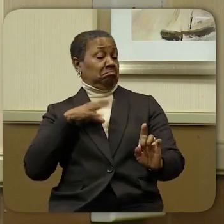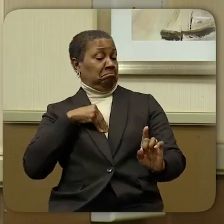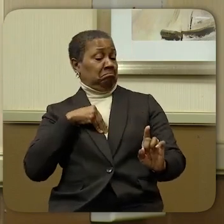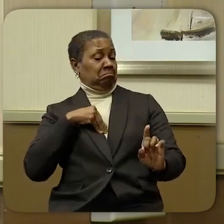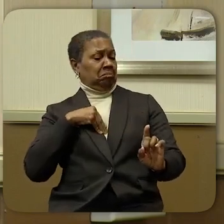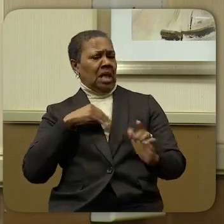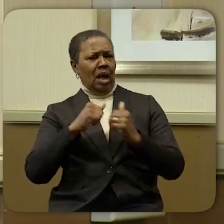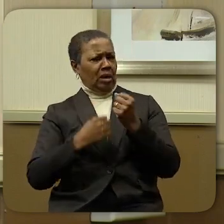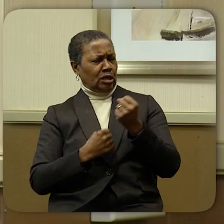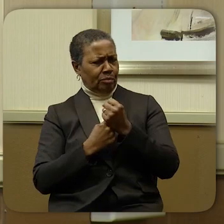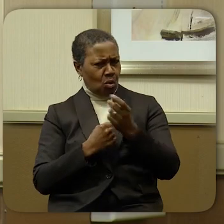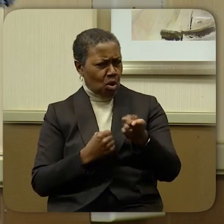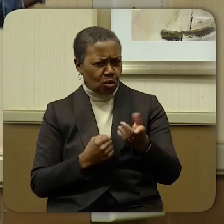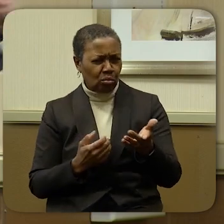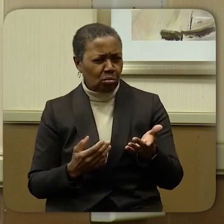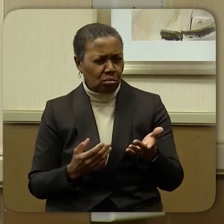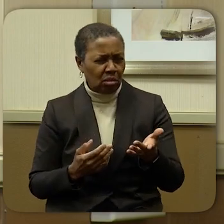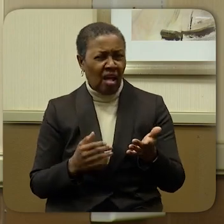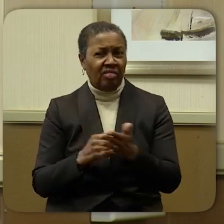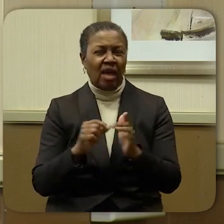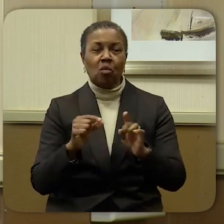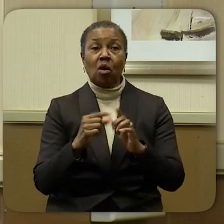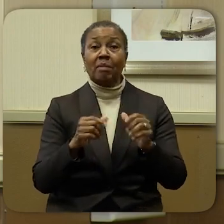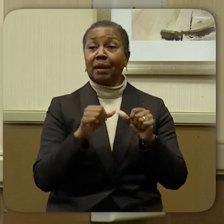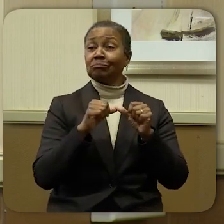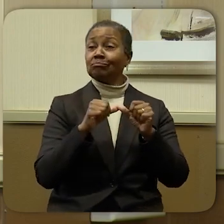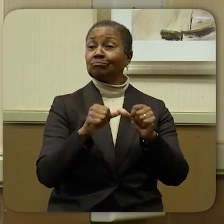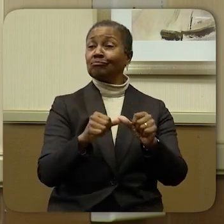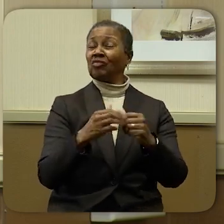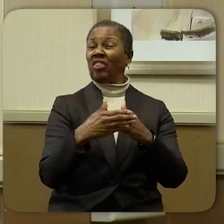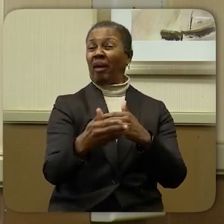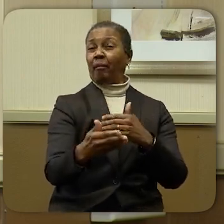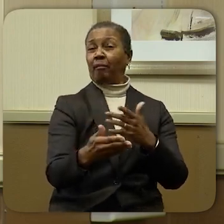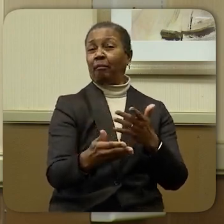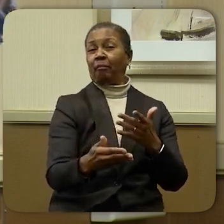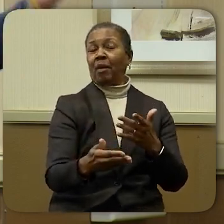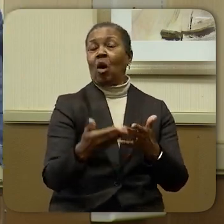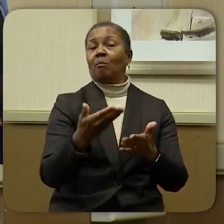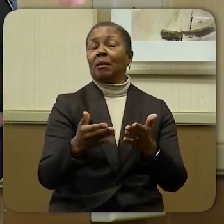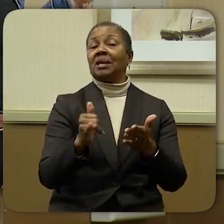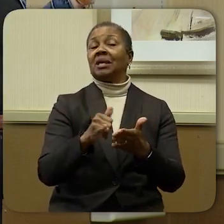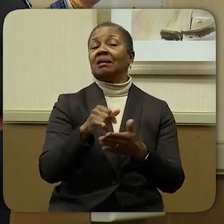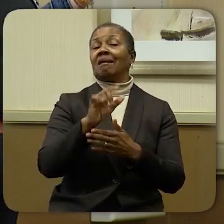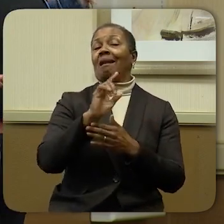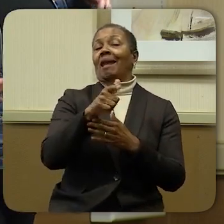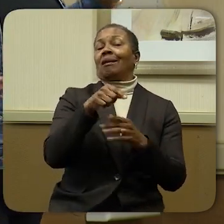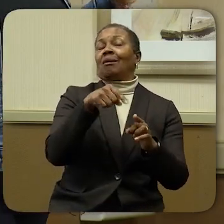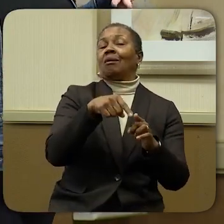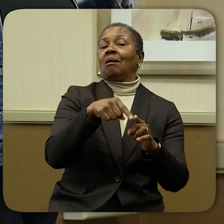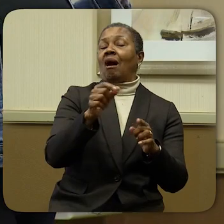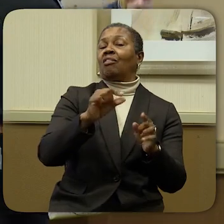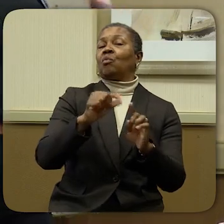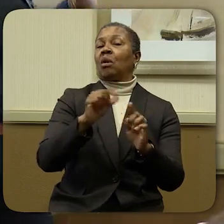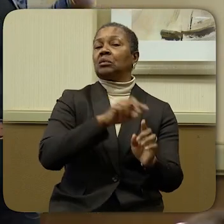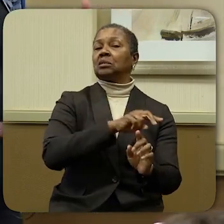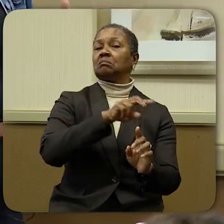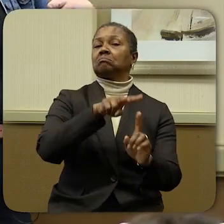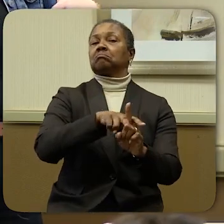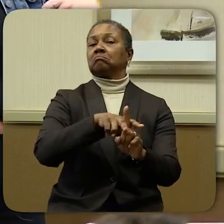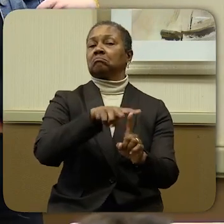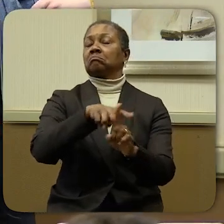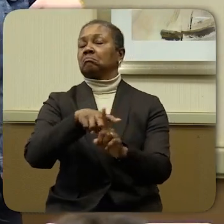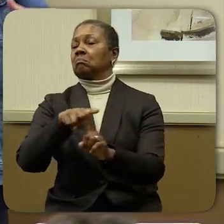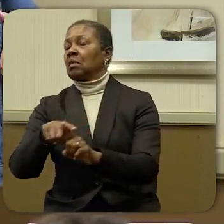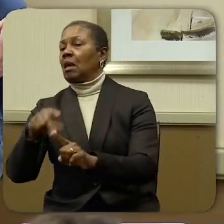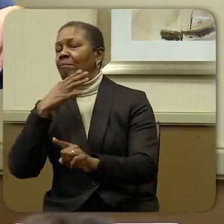do to support you? And maybe that word will hold true for them, or maybe there will be other words that feel like a better